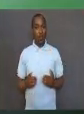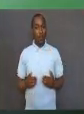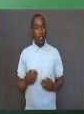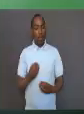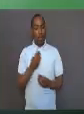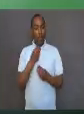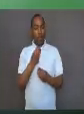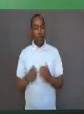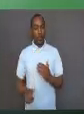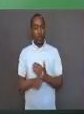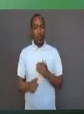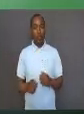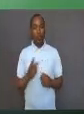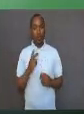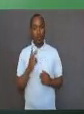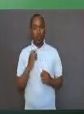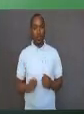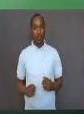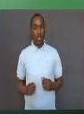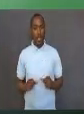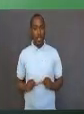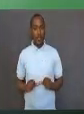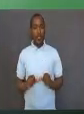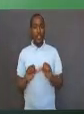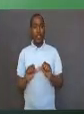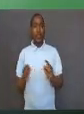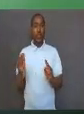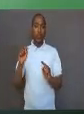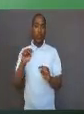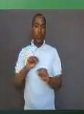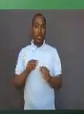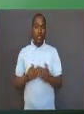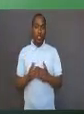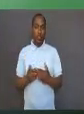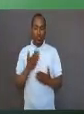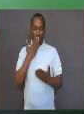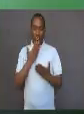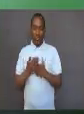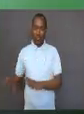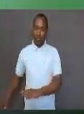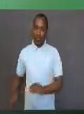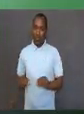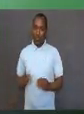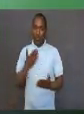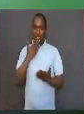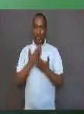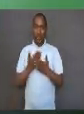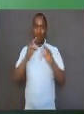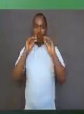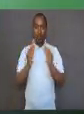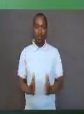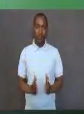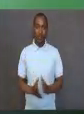we eat. Until the next lesson, thank you, students. Thank you, teacher.